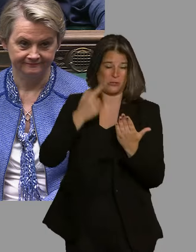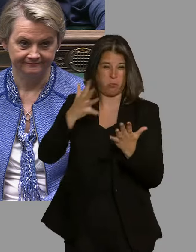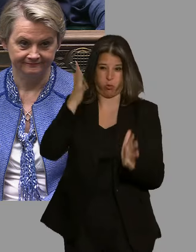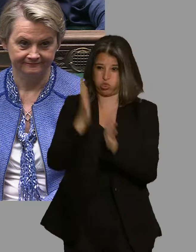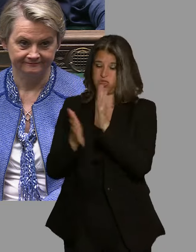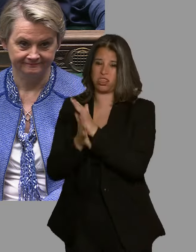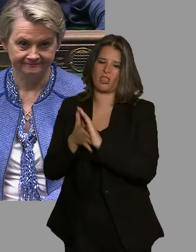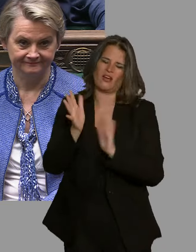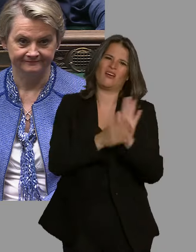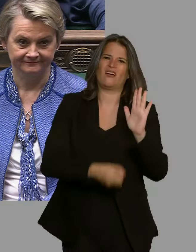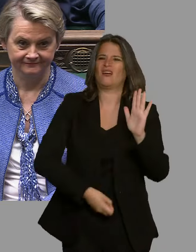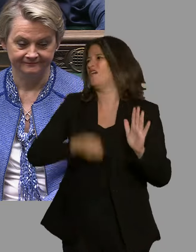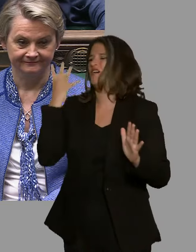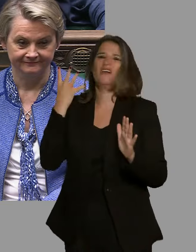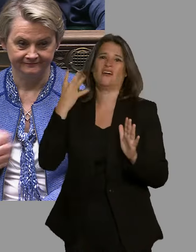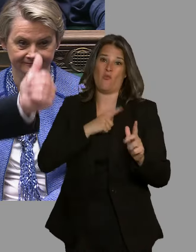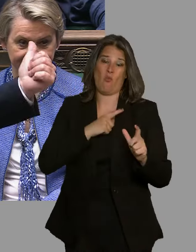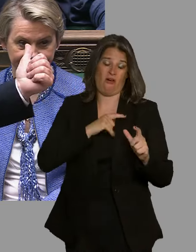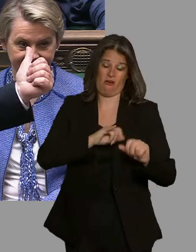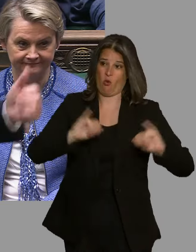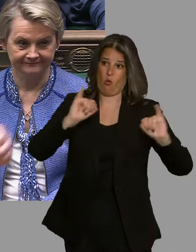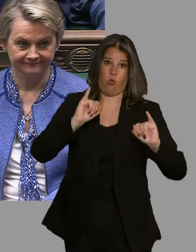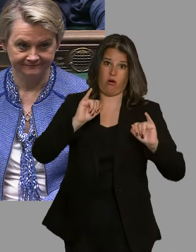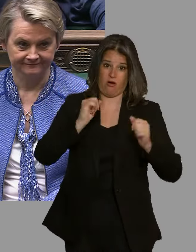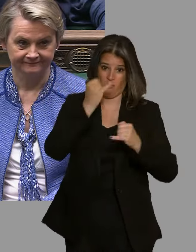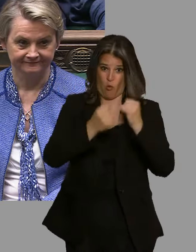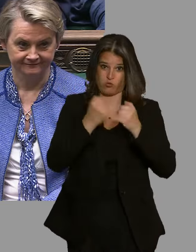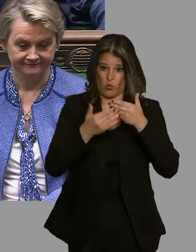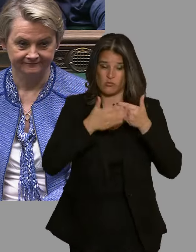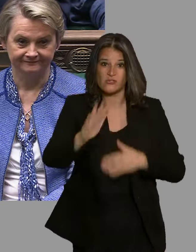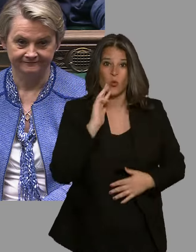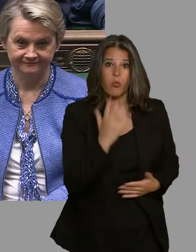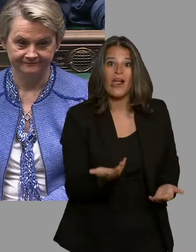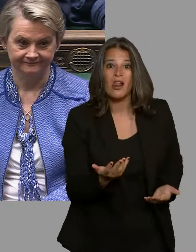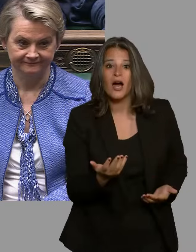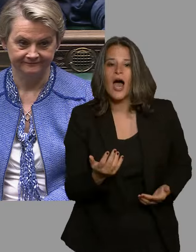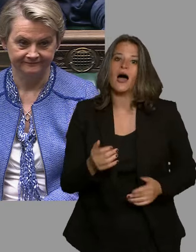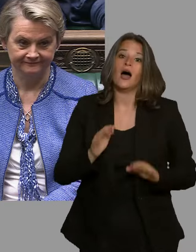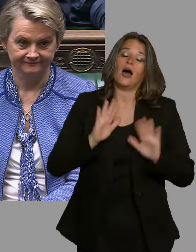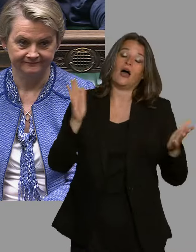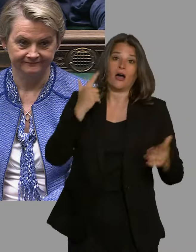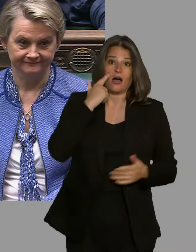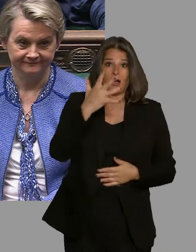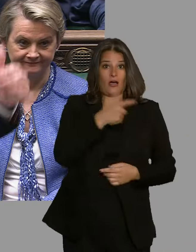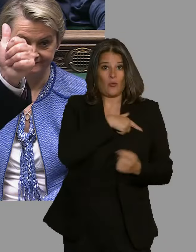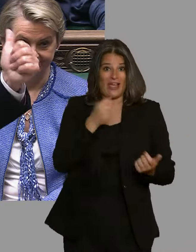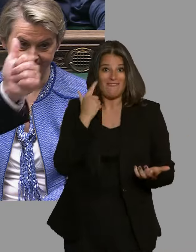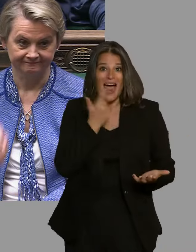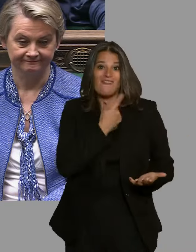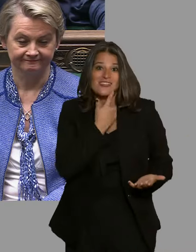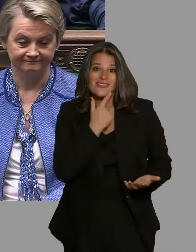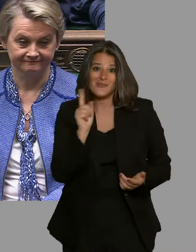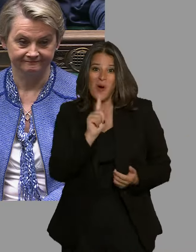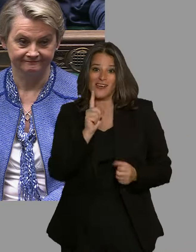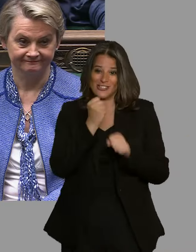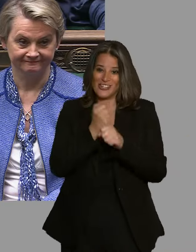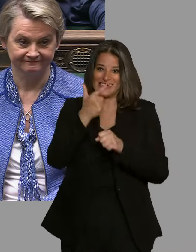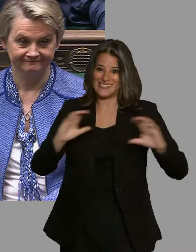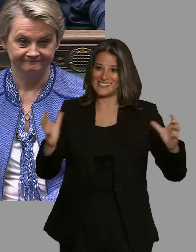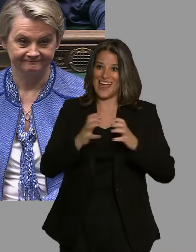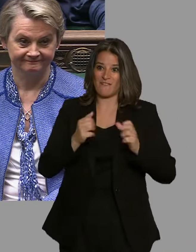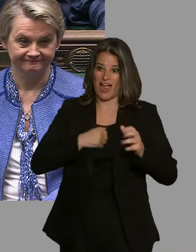to do deals with this country because they can see the stability that this government has brought about. Instability with them, stability and growth